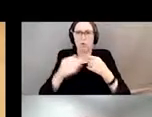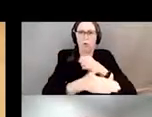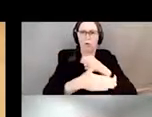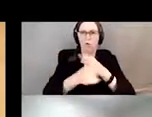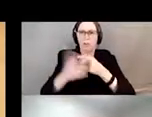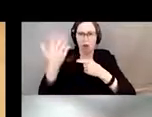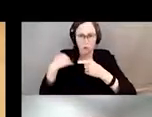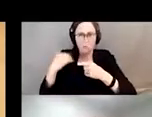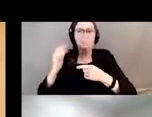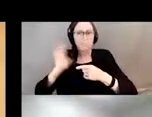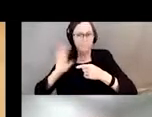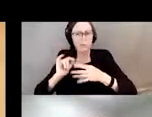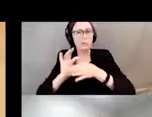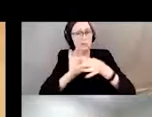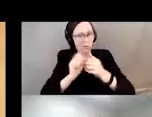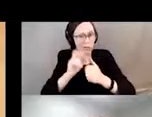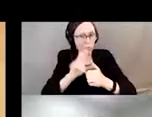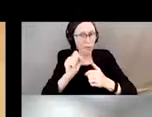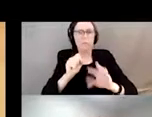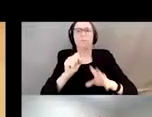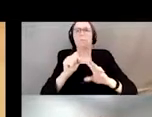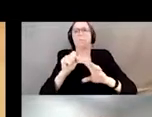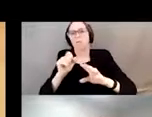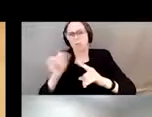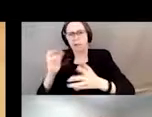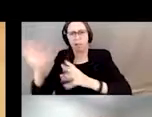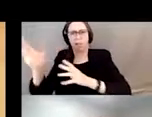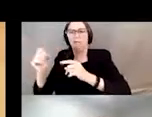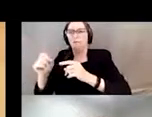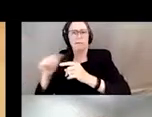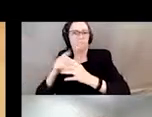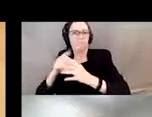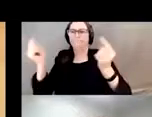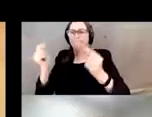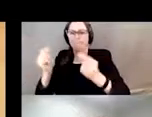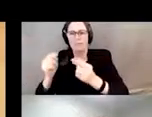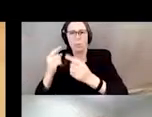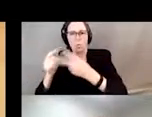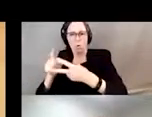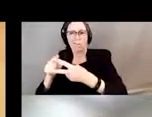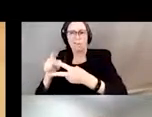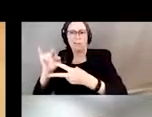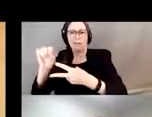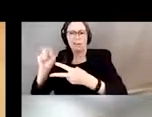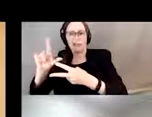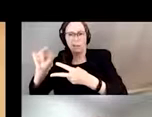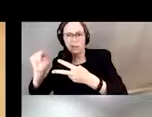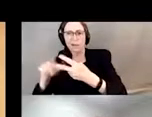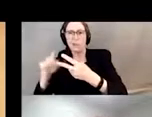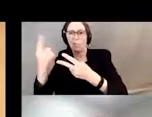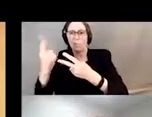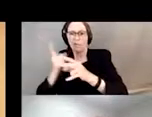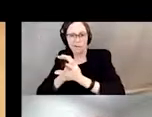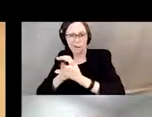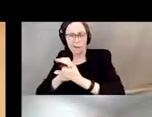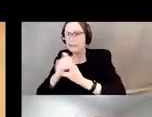that is a communist state, one that is an Islamic state, neither of which are friendly to the US. So what ends up happening is that the